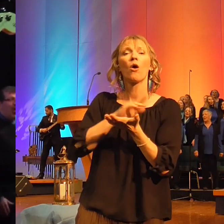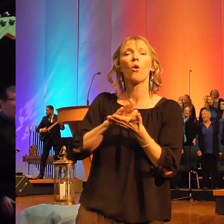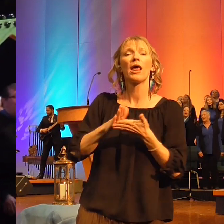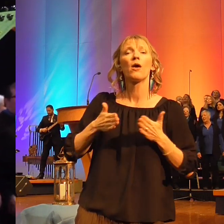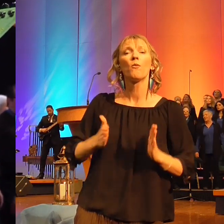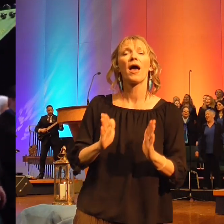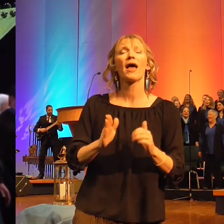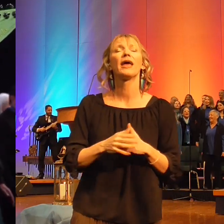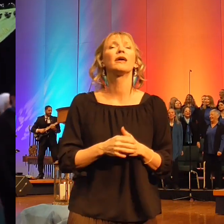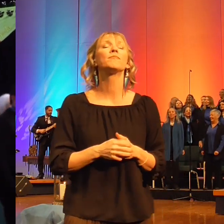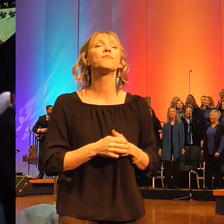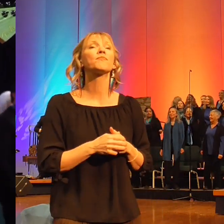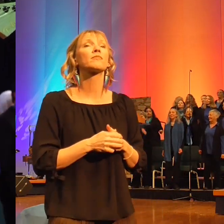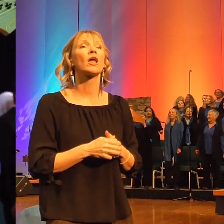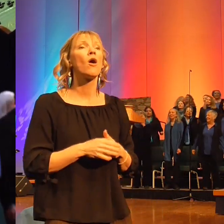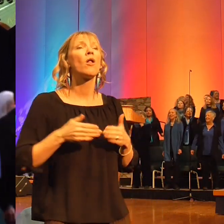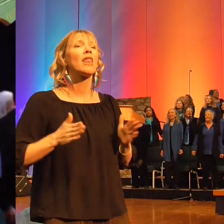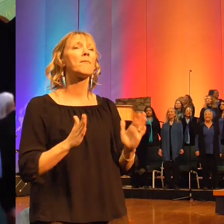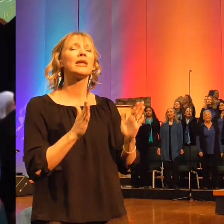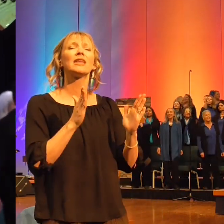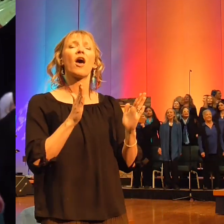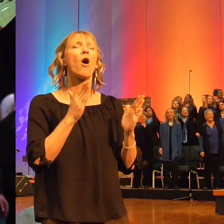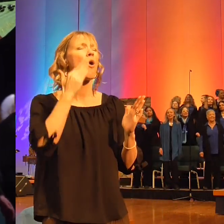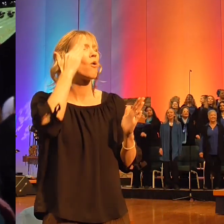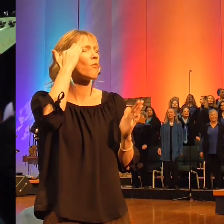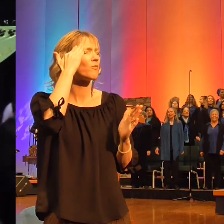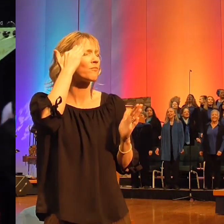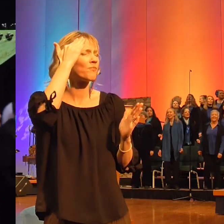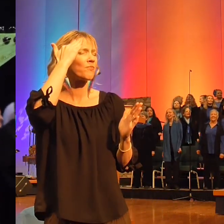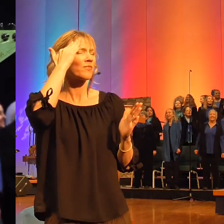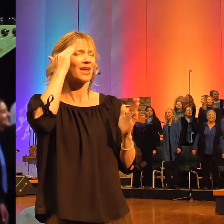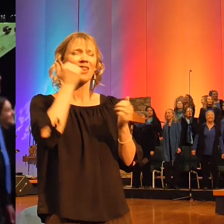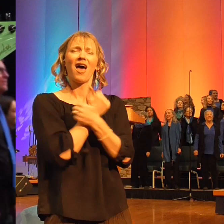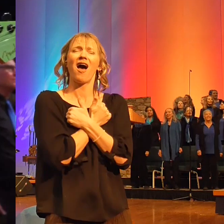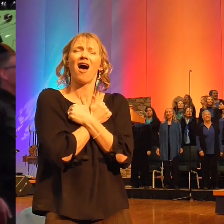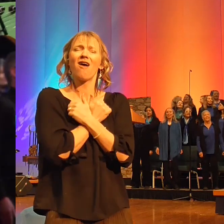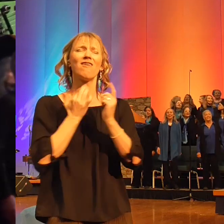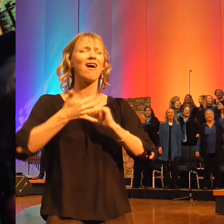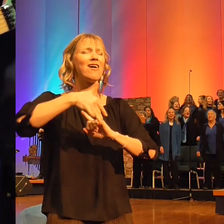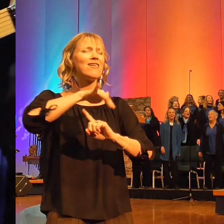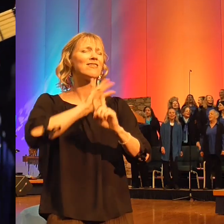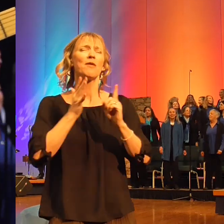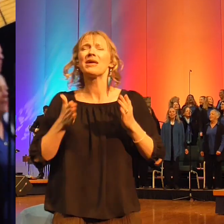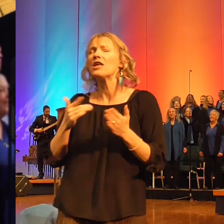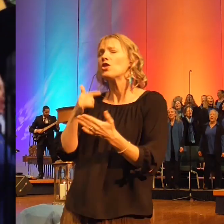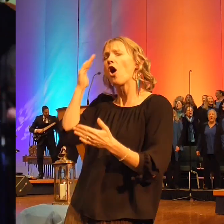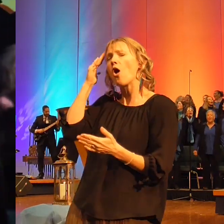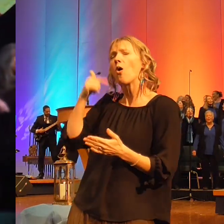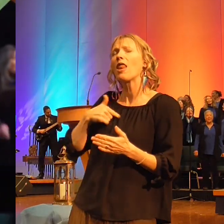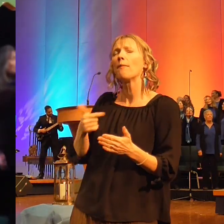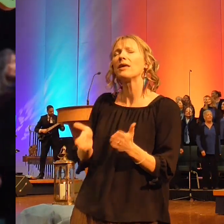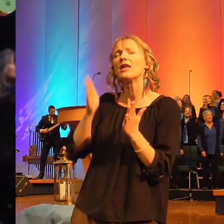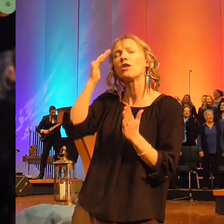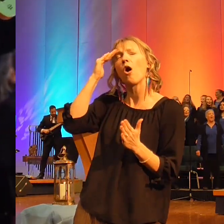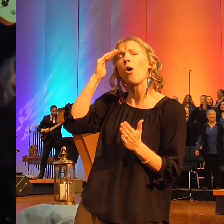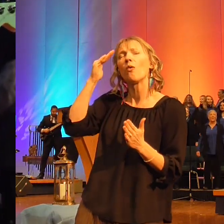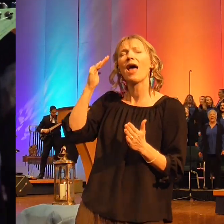holy, holy way. Oh, let me know that love is all around.